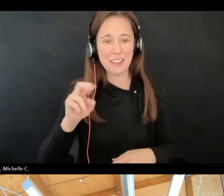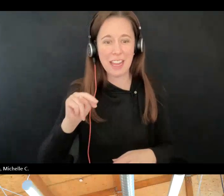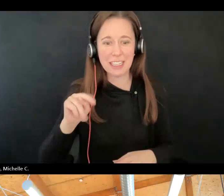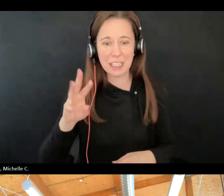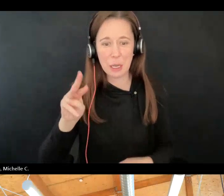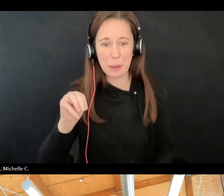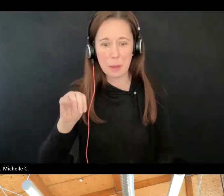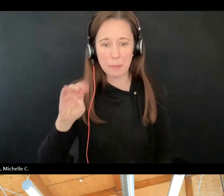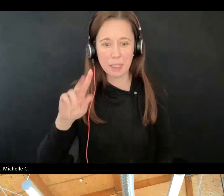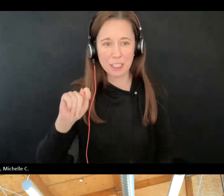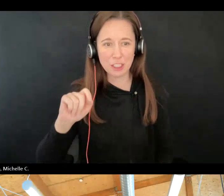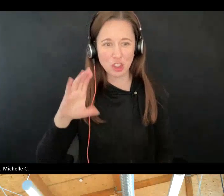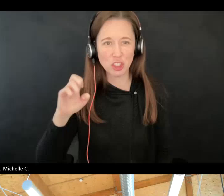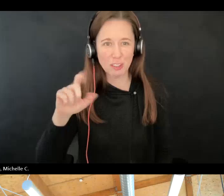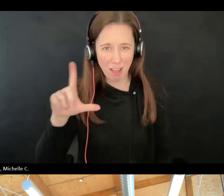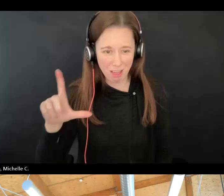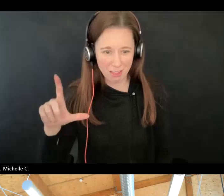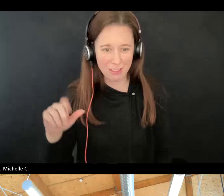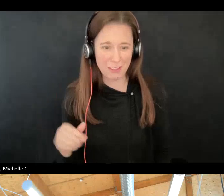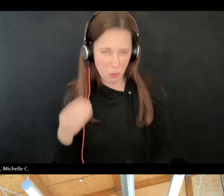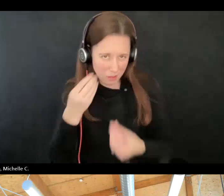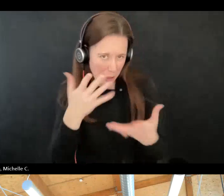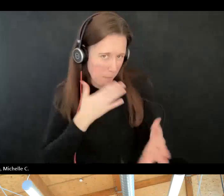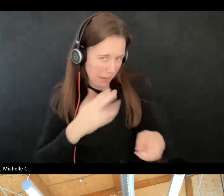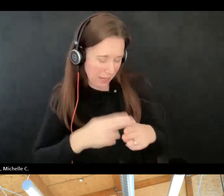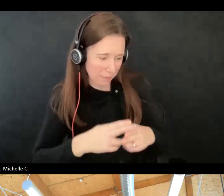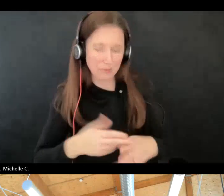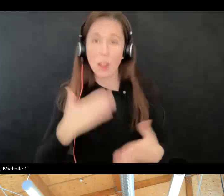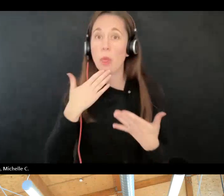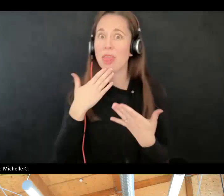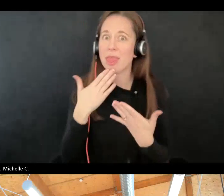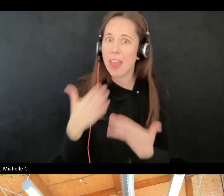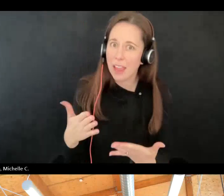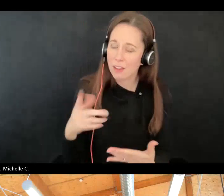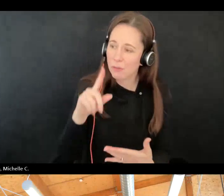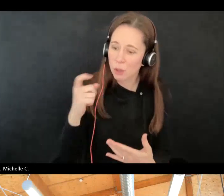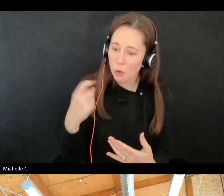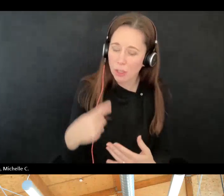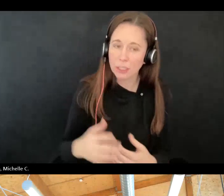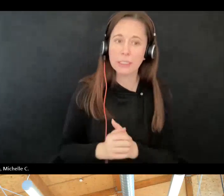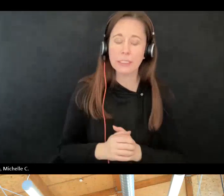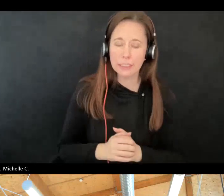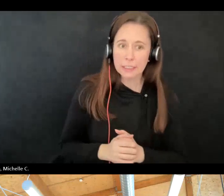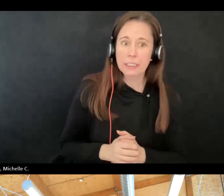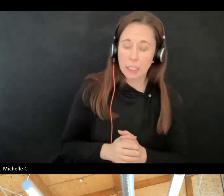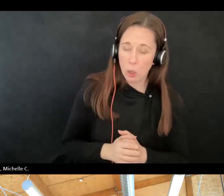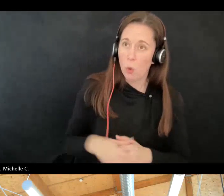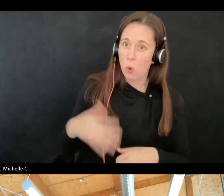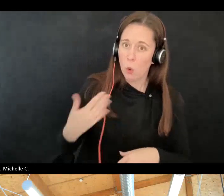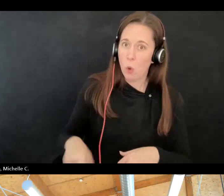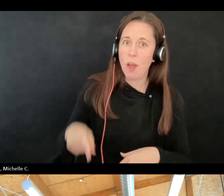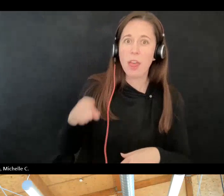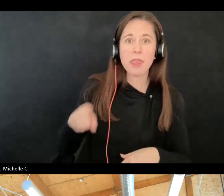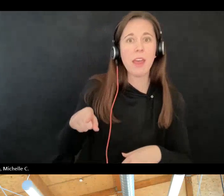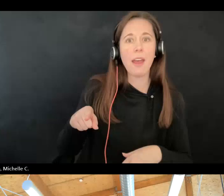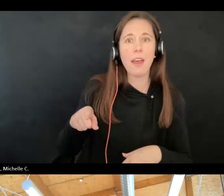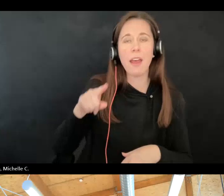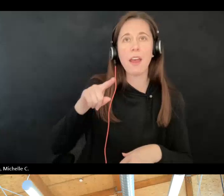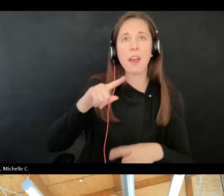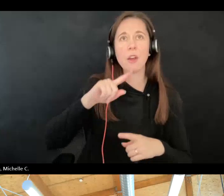I thought I had to get my name. Thank you, Stephen. I appreciate your question. I think that question mirrors a lot of questions